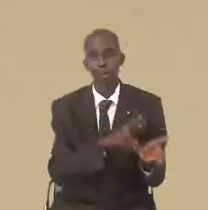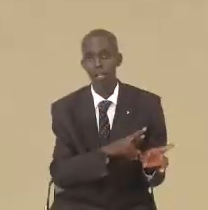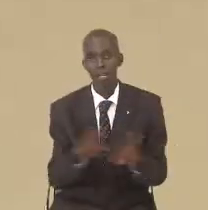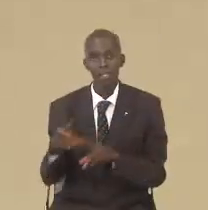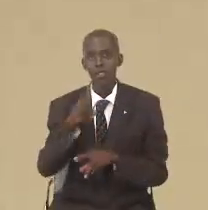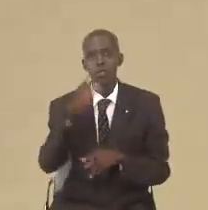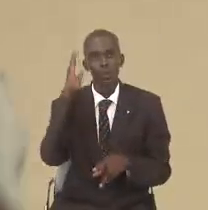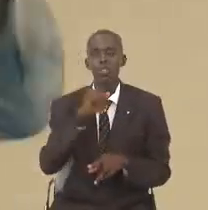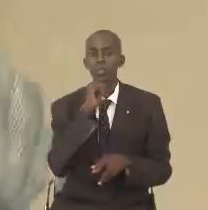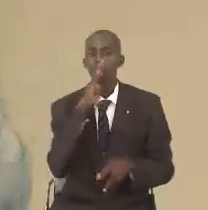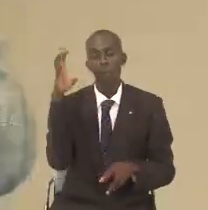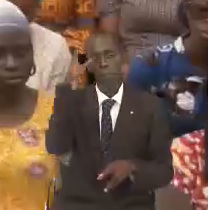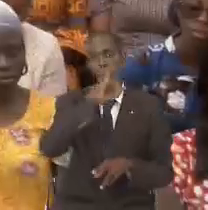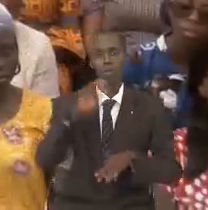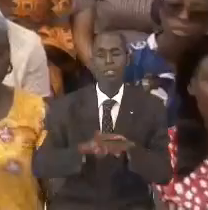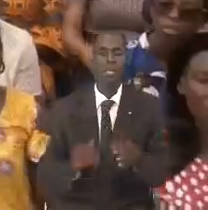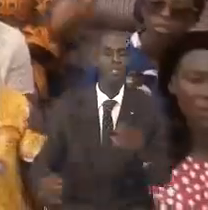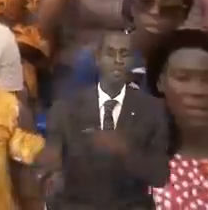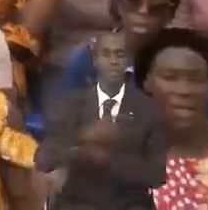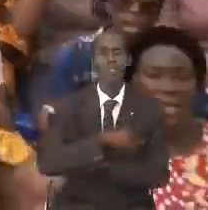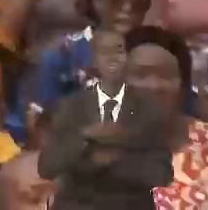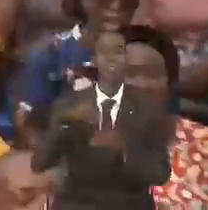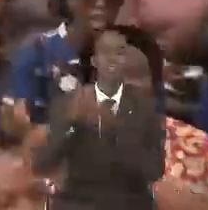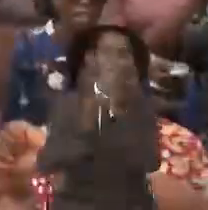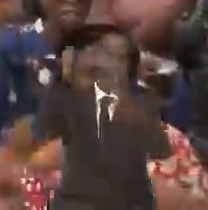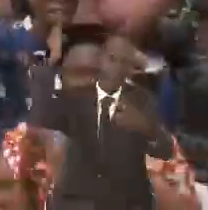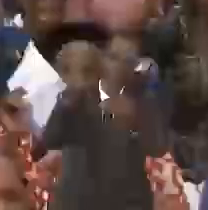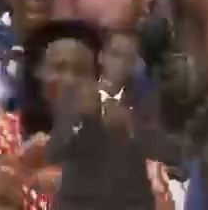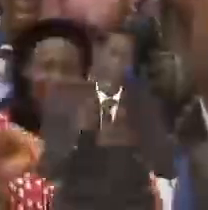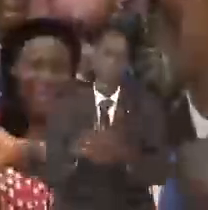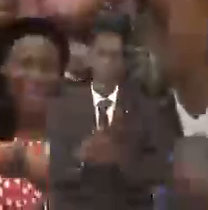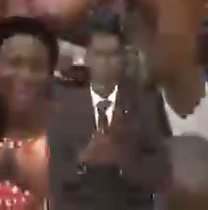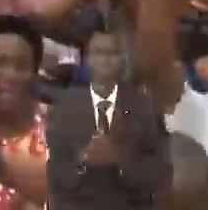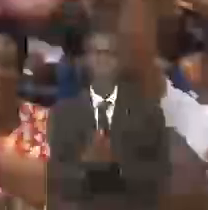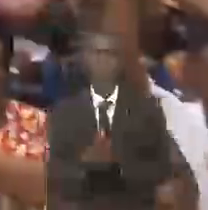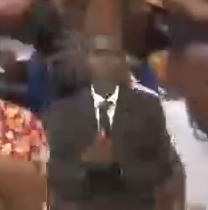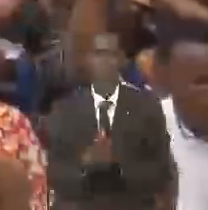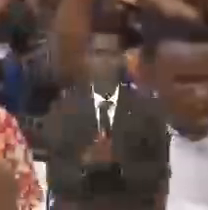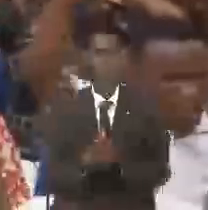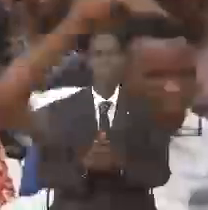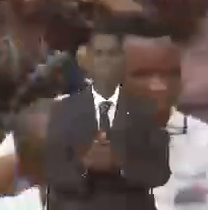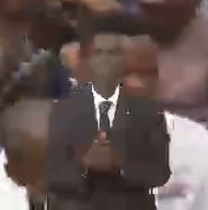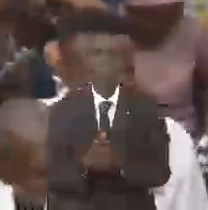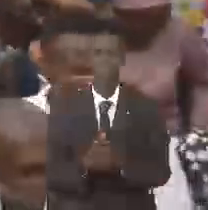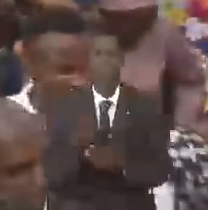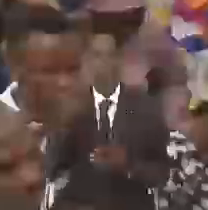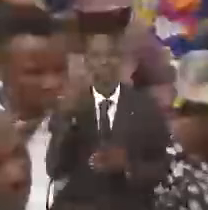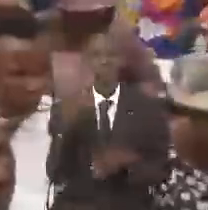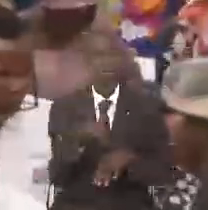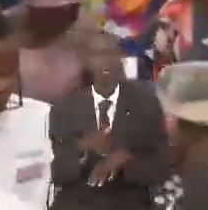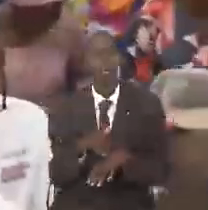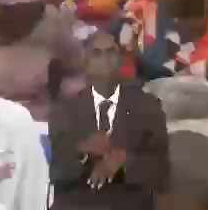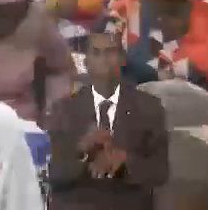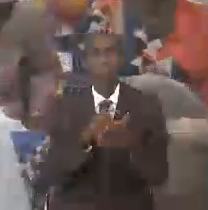missing on that day in Jesus' name. Look at it now in